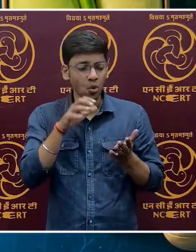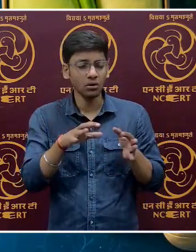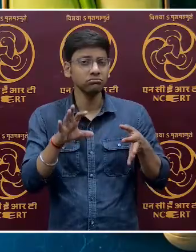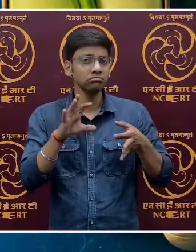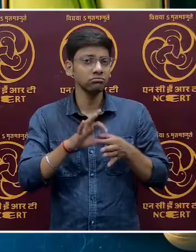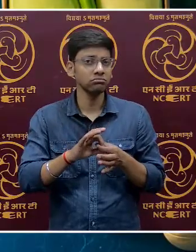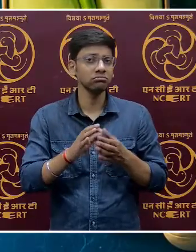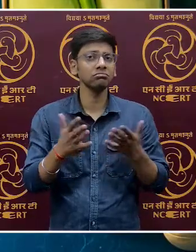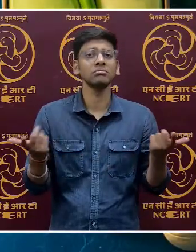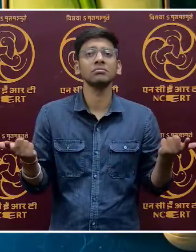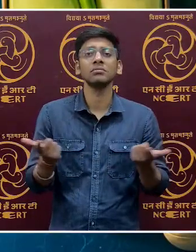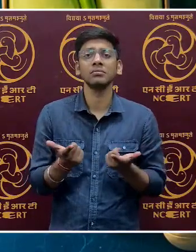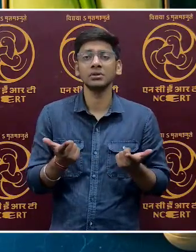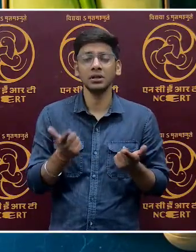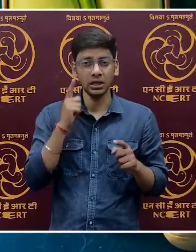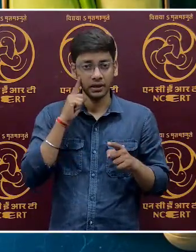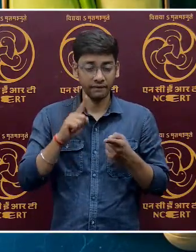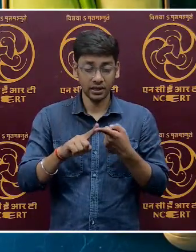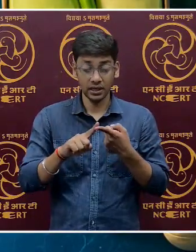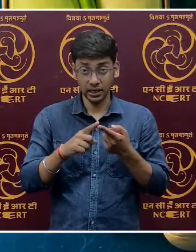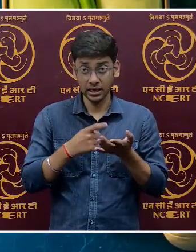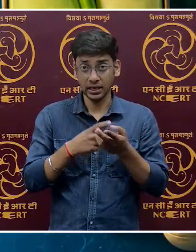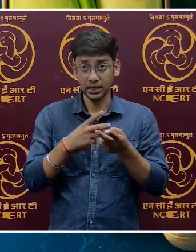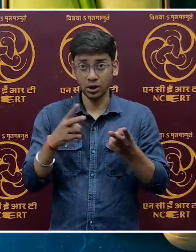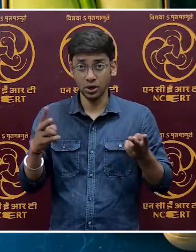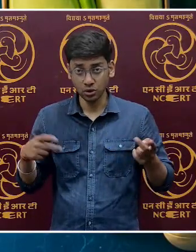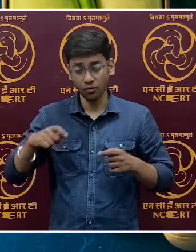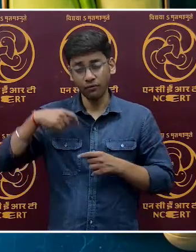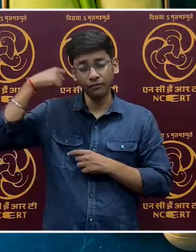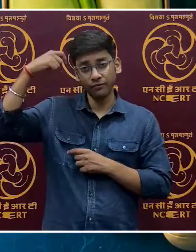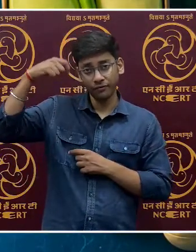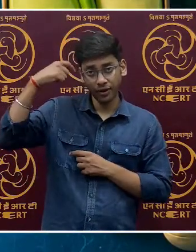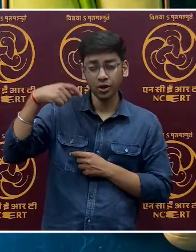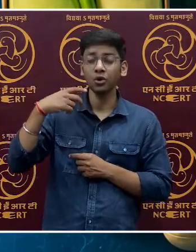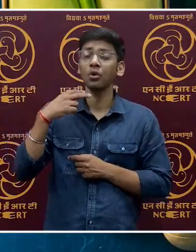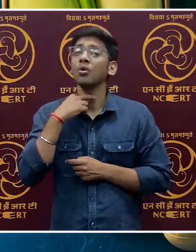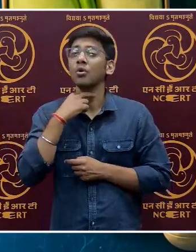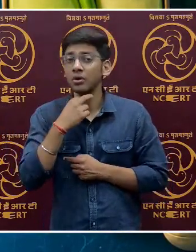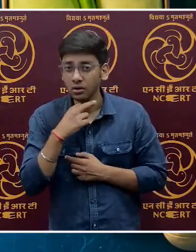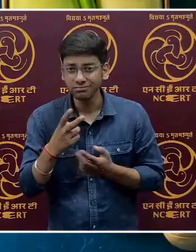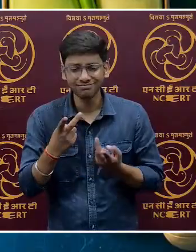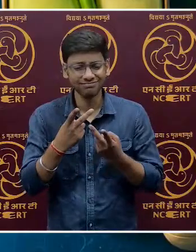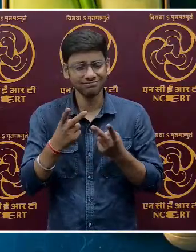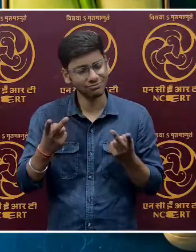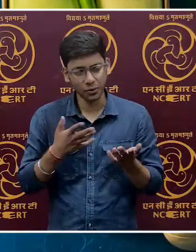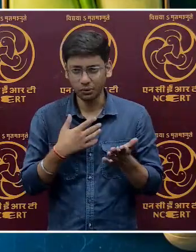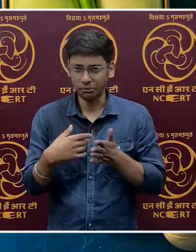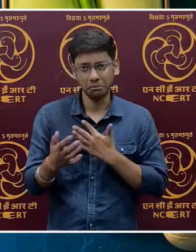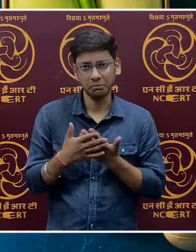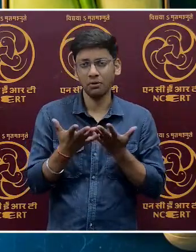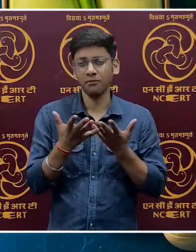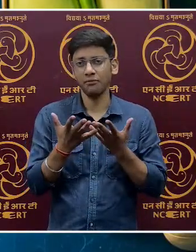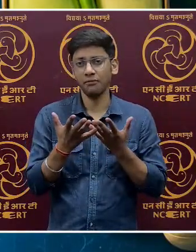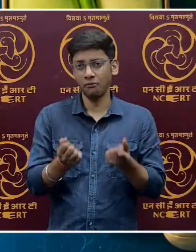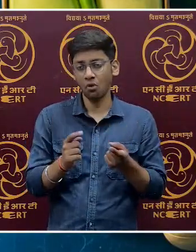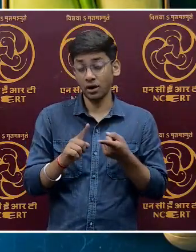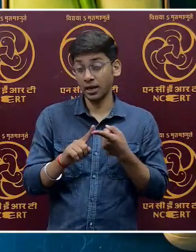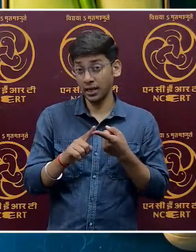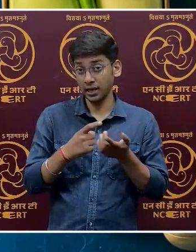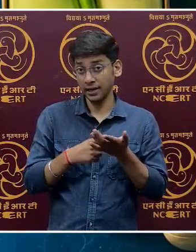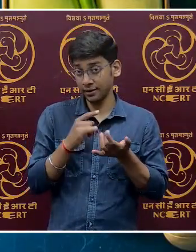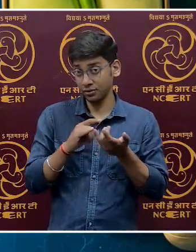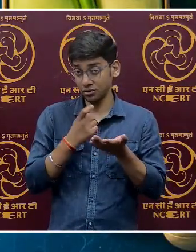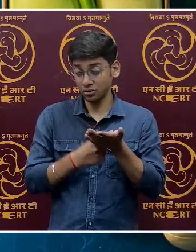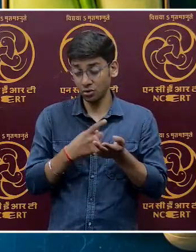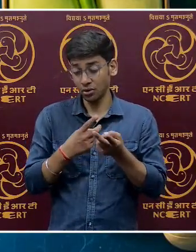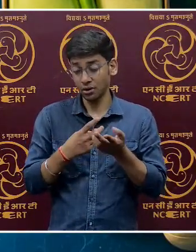any set of e-resources, either it could be video form, it could be audio form, or it could be any other set of video e-resources, it's very